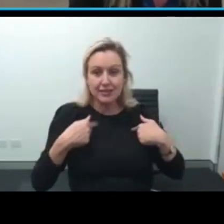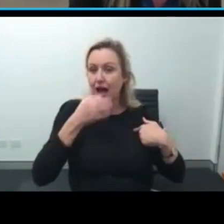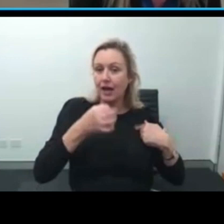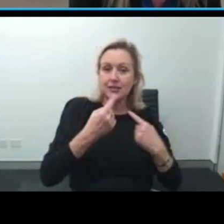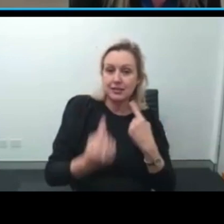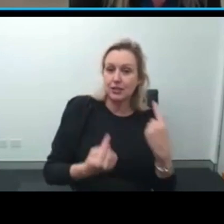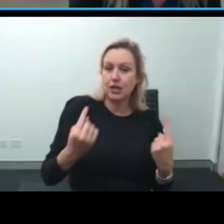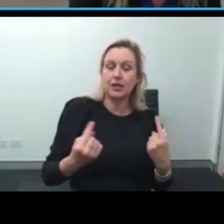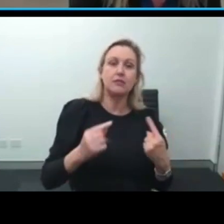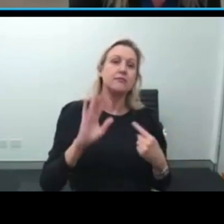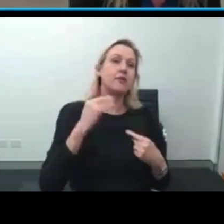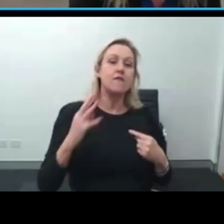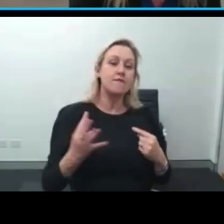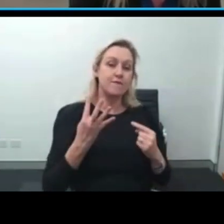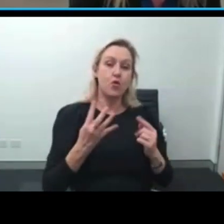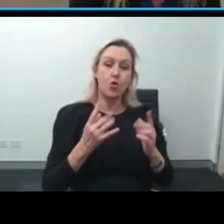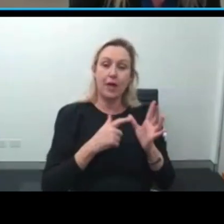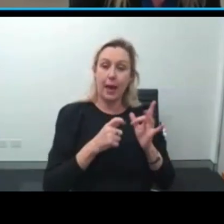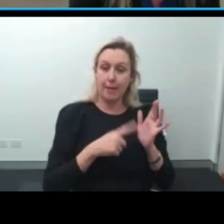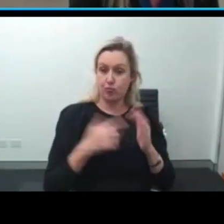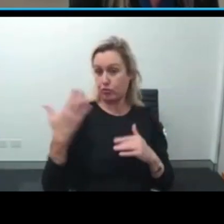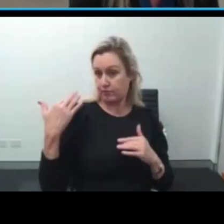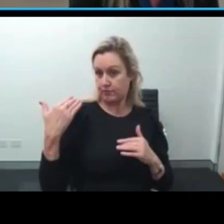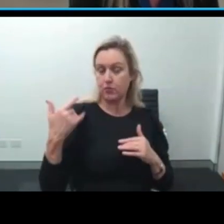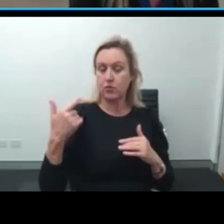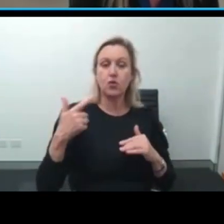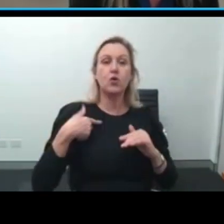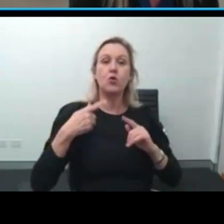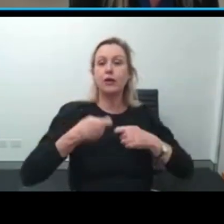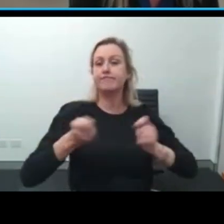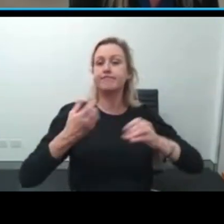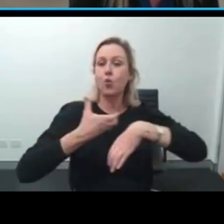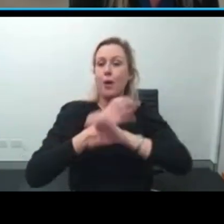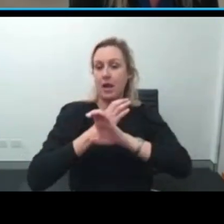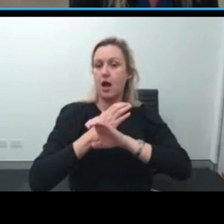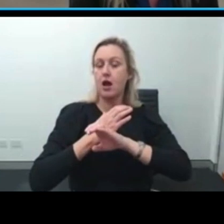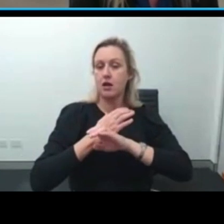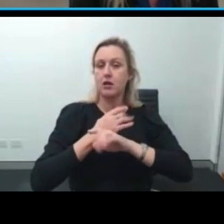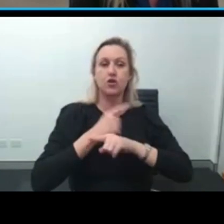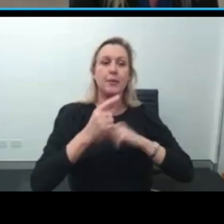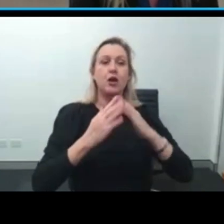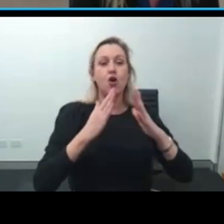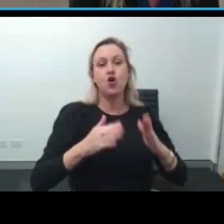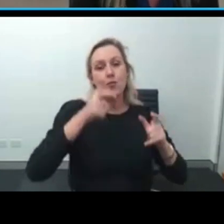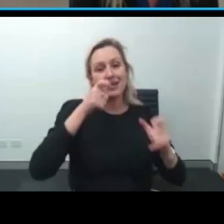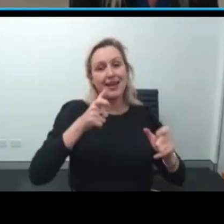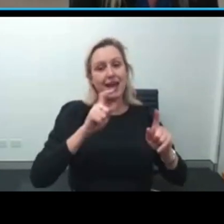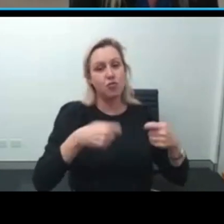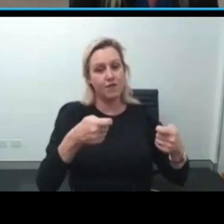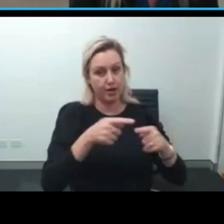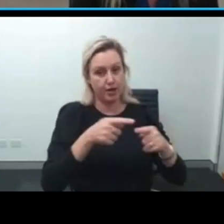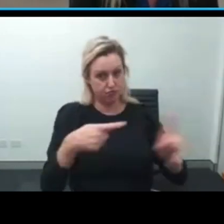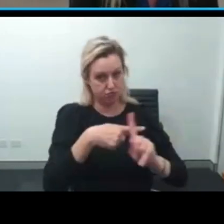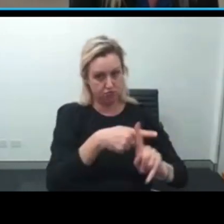On the 4th of April this year, we hosted a webinar targeted at home care providers. This webinar